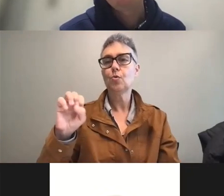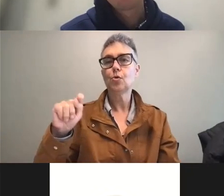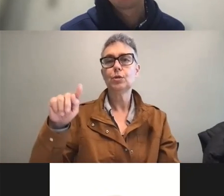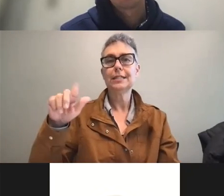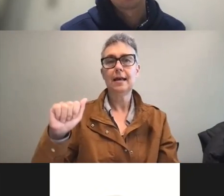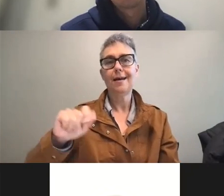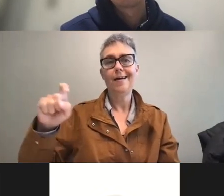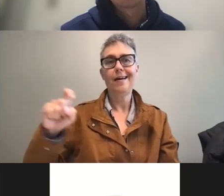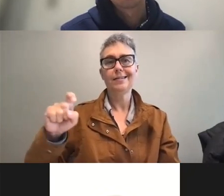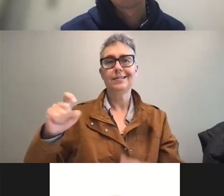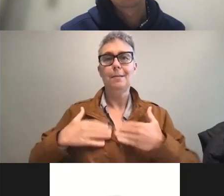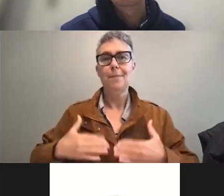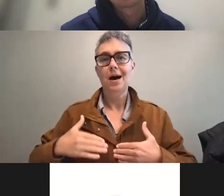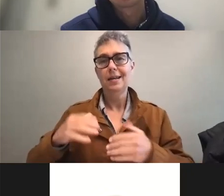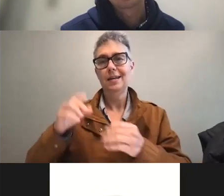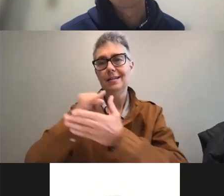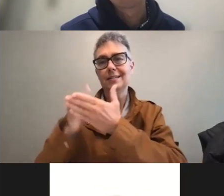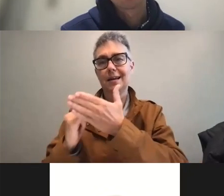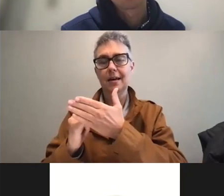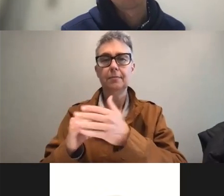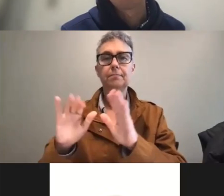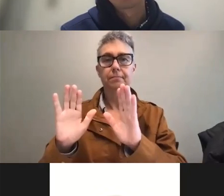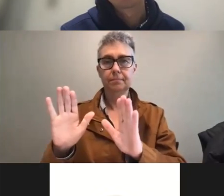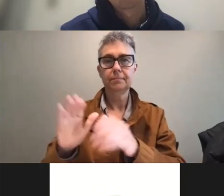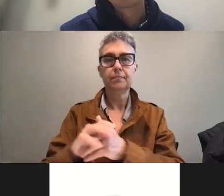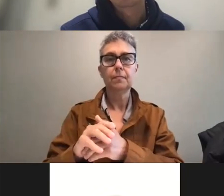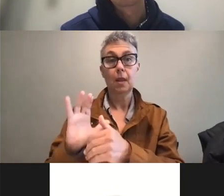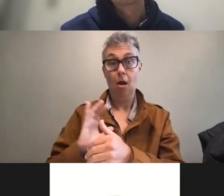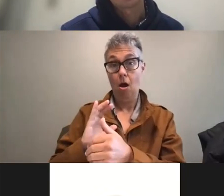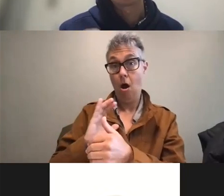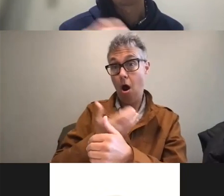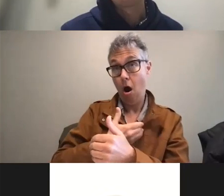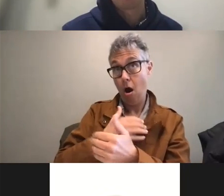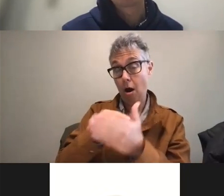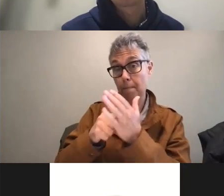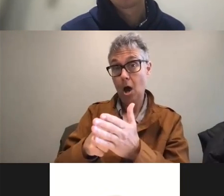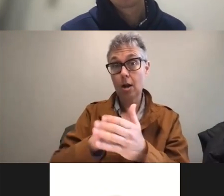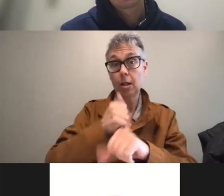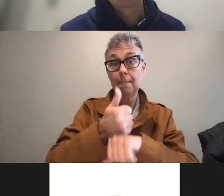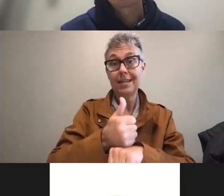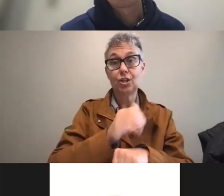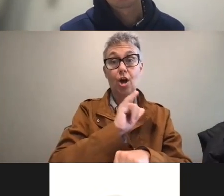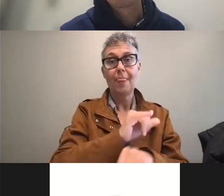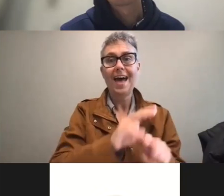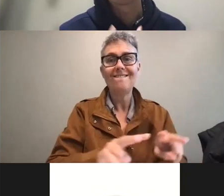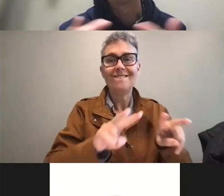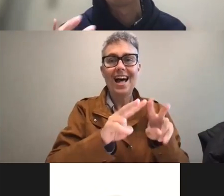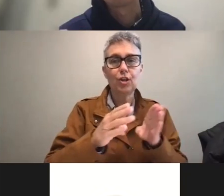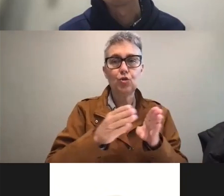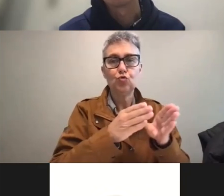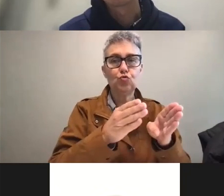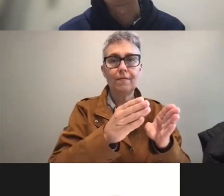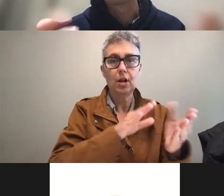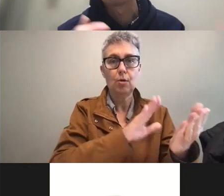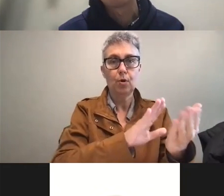design. And we want to see if our model based on this data-driven approach, can we, how does it